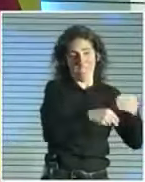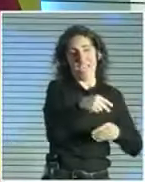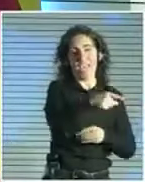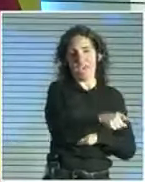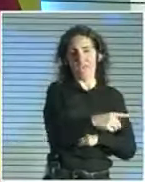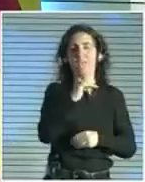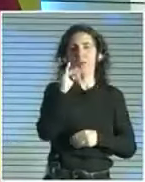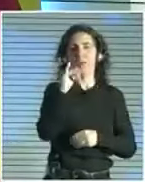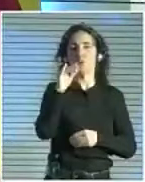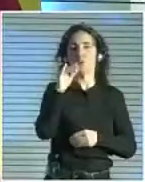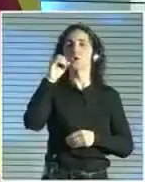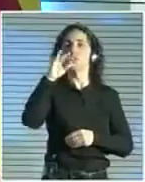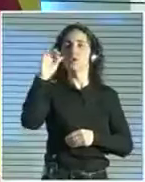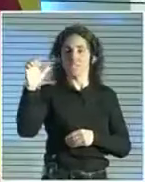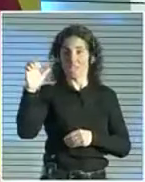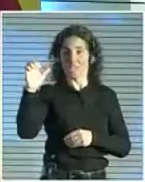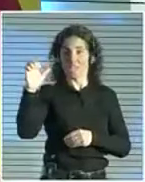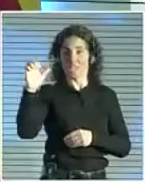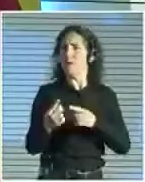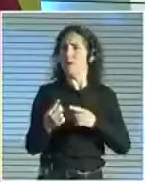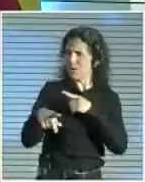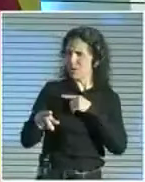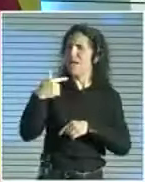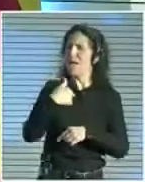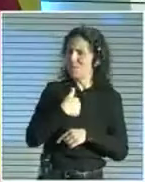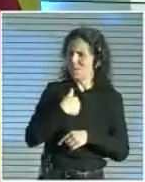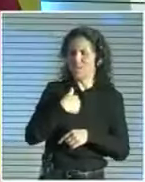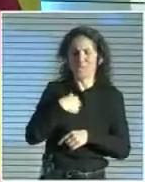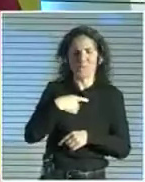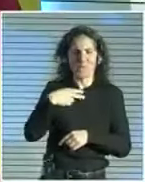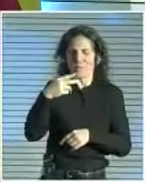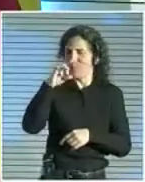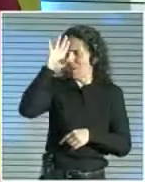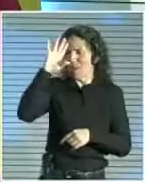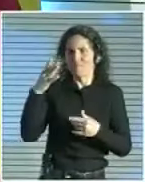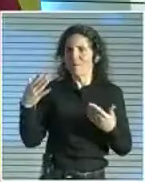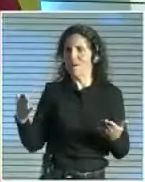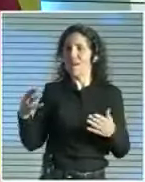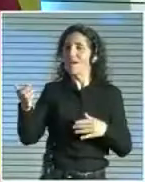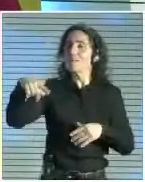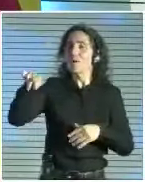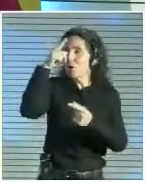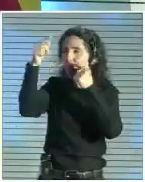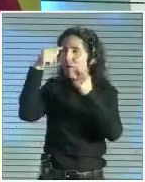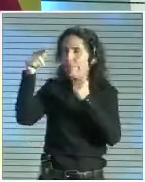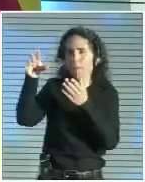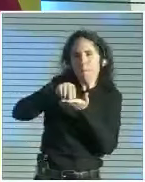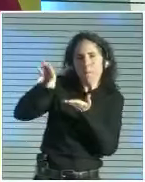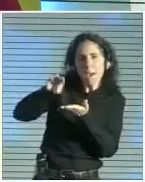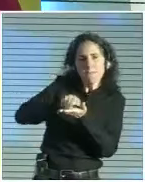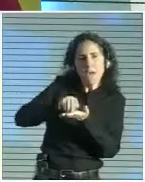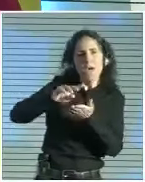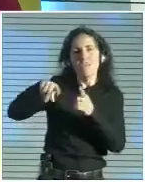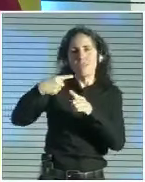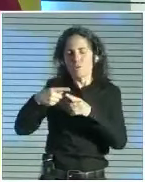data, disseminated data, and just did not do that in the way that you asked somebody to produce this